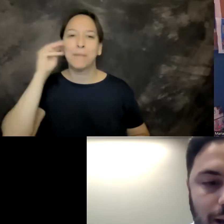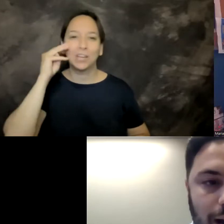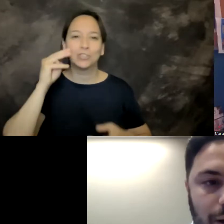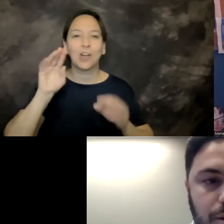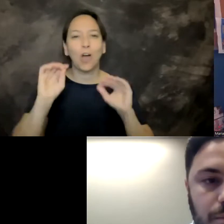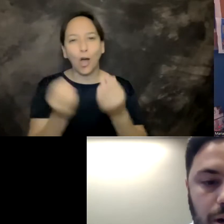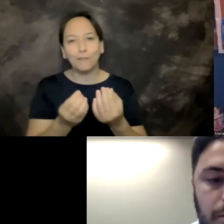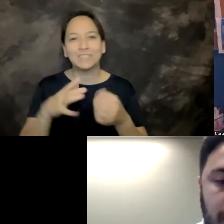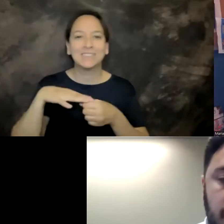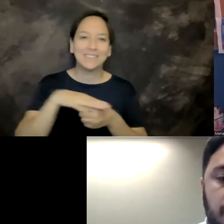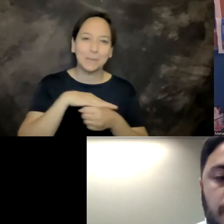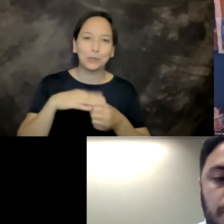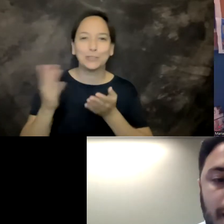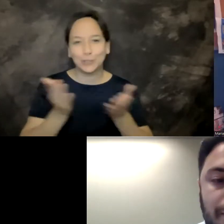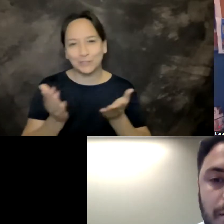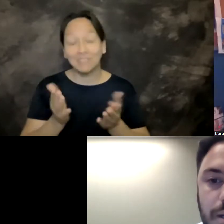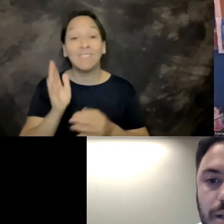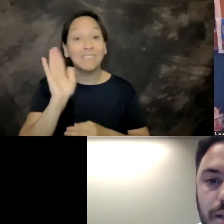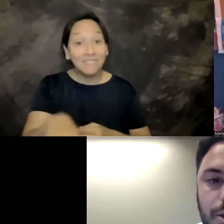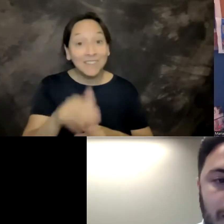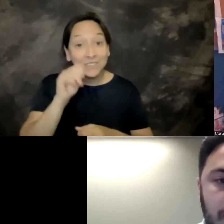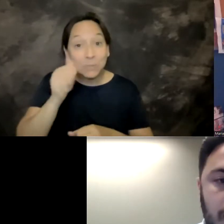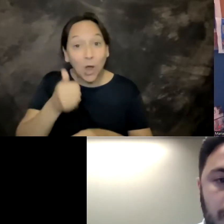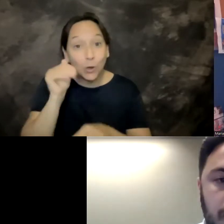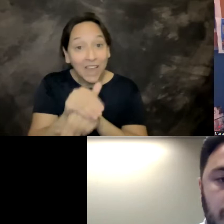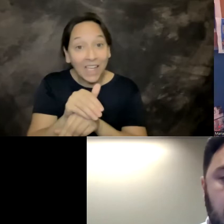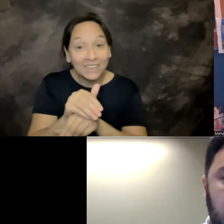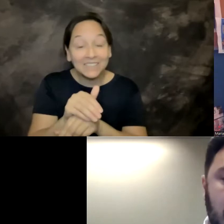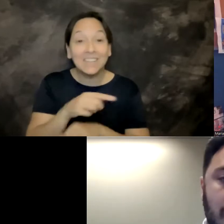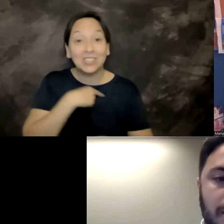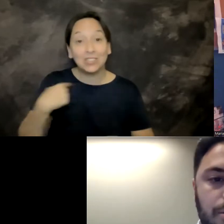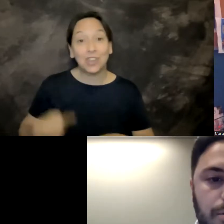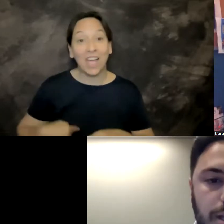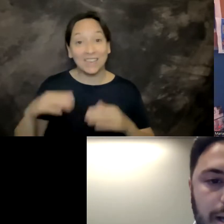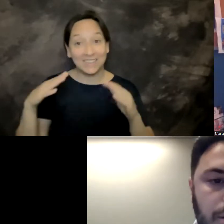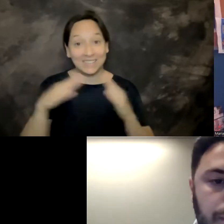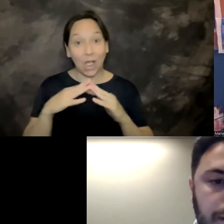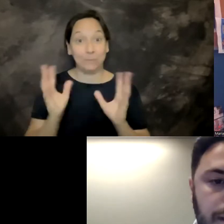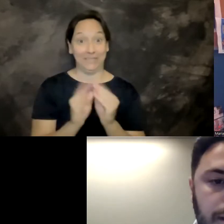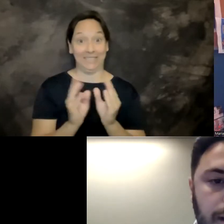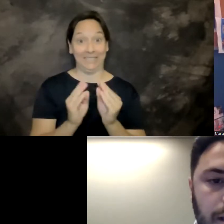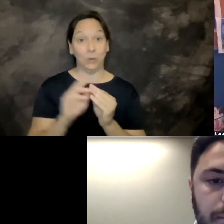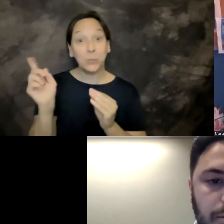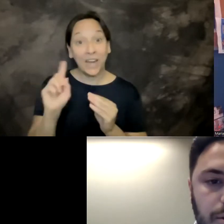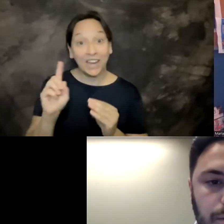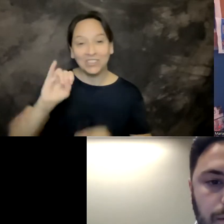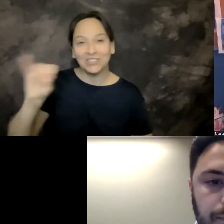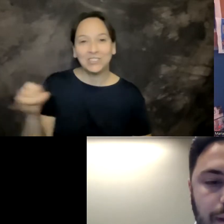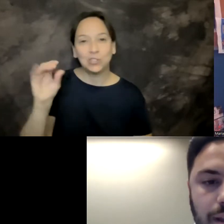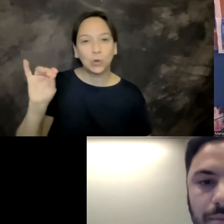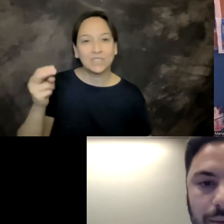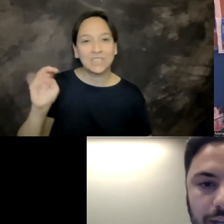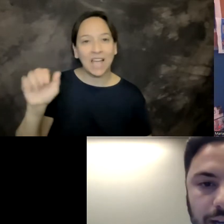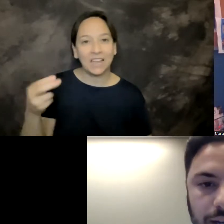Services. Tomorrow night, we'll be having a meeting in Chinatown. It will be at the Josiah Quincy Elementary